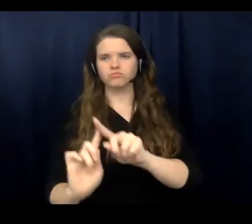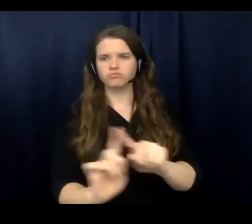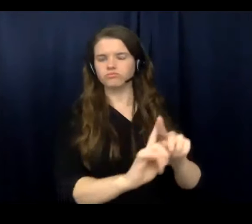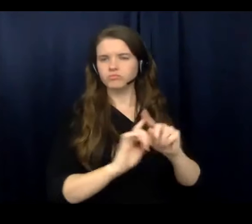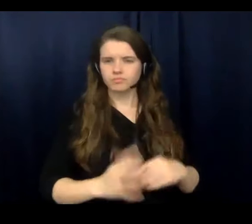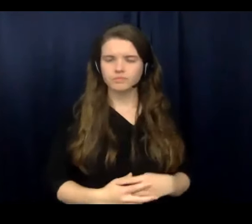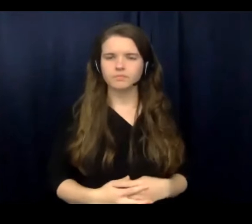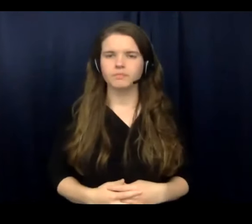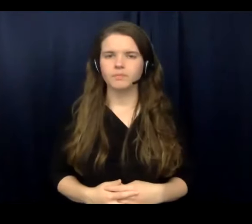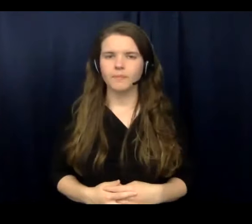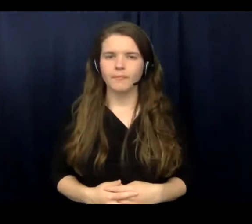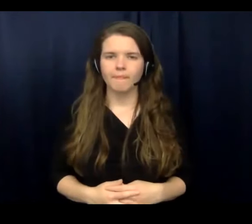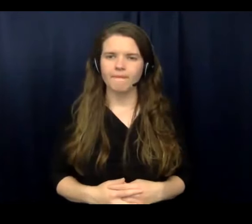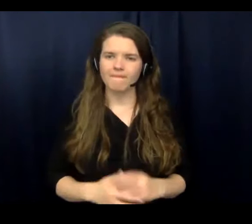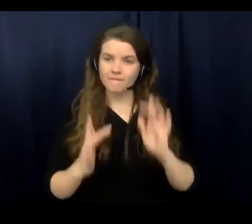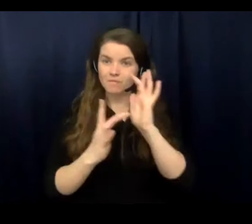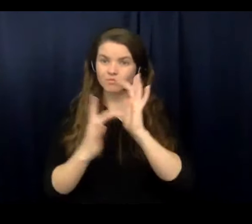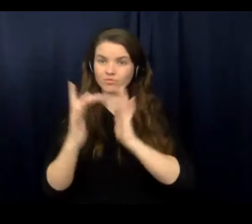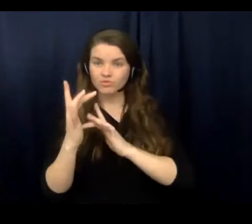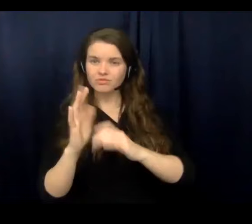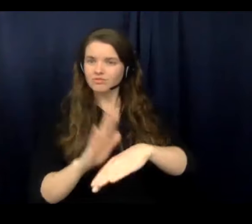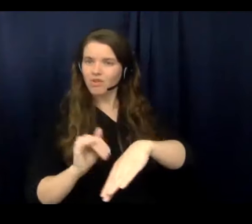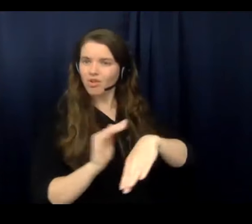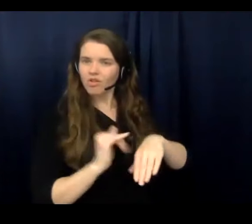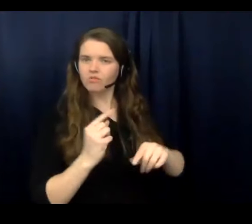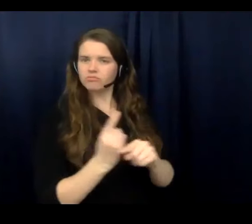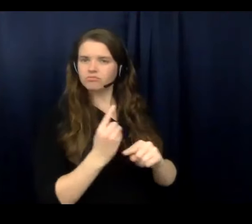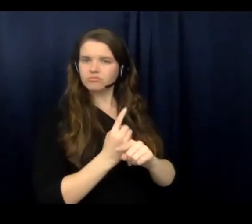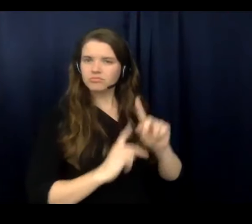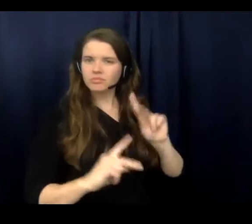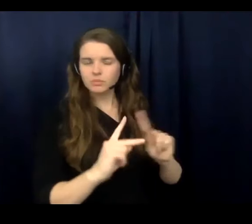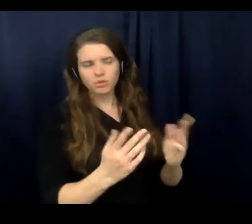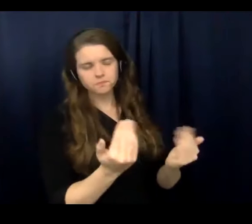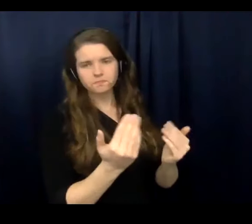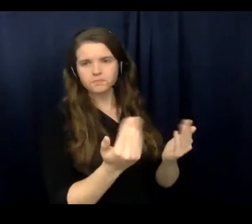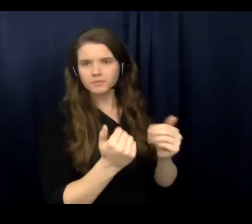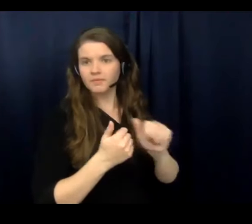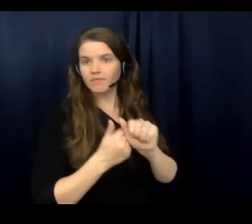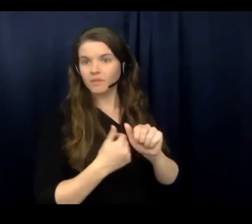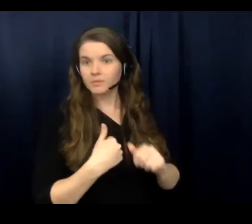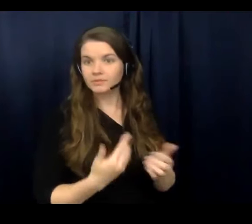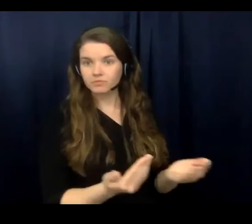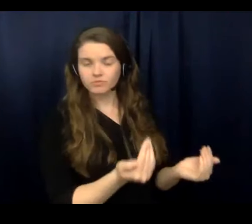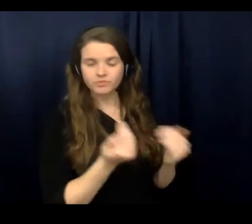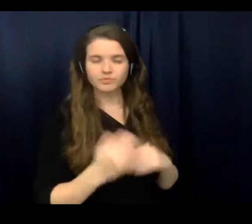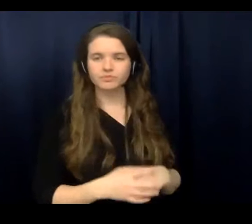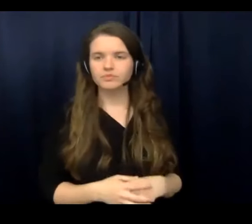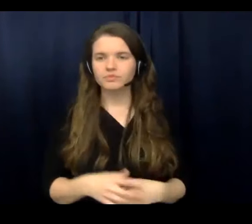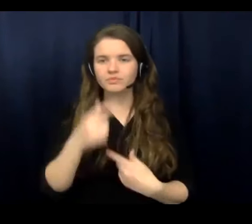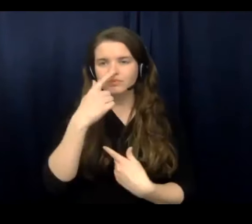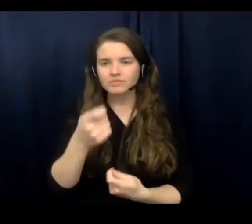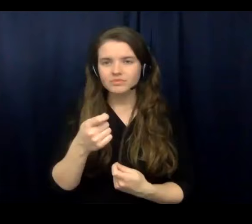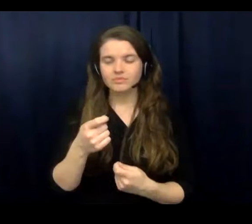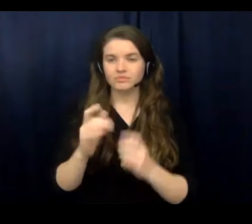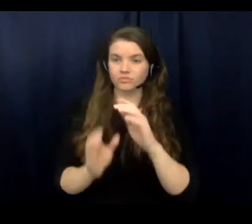were there. Jesus called ordinary people to follow him. And it's interesting that when he died on the cross for